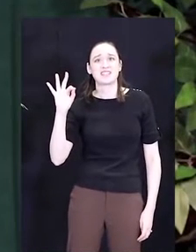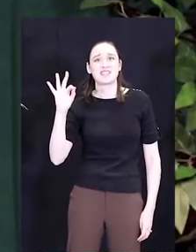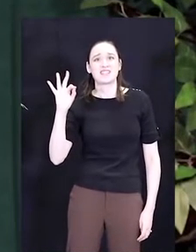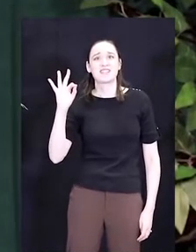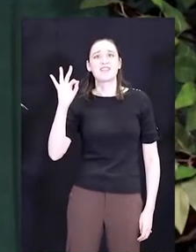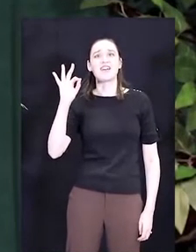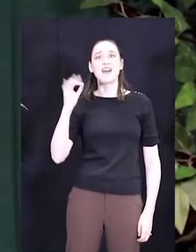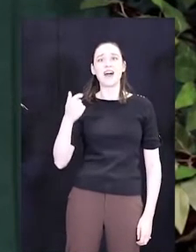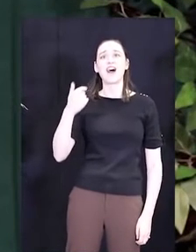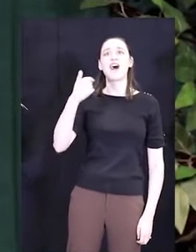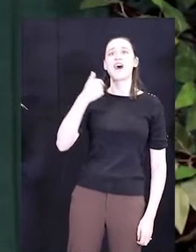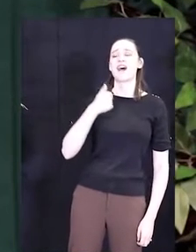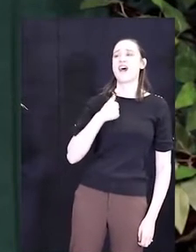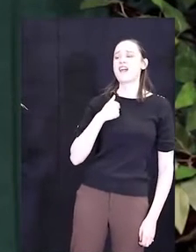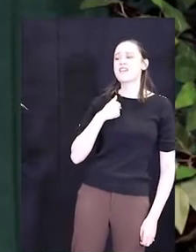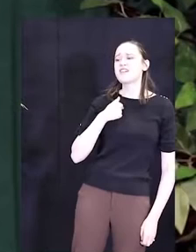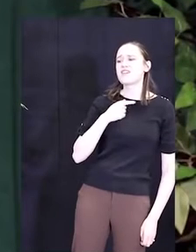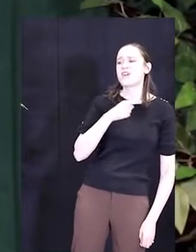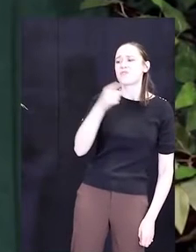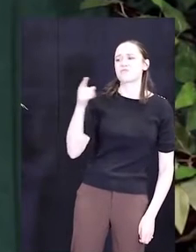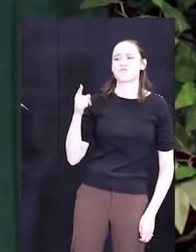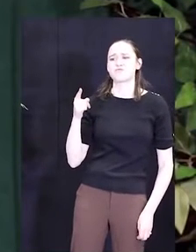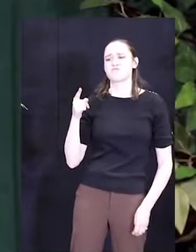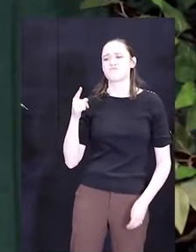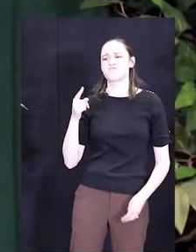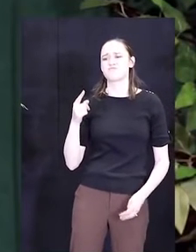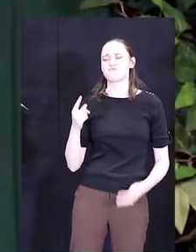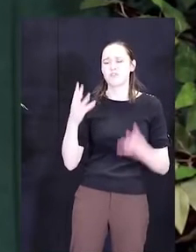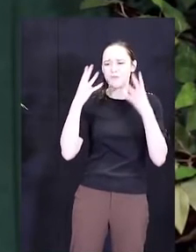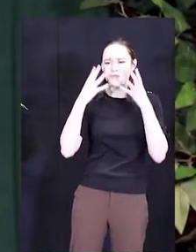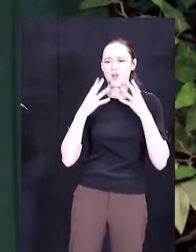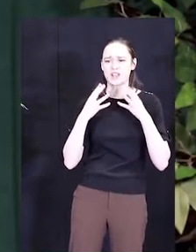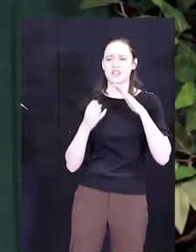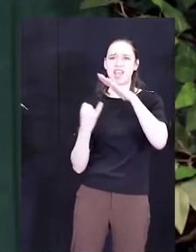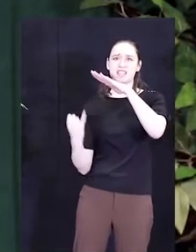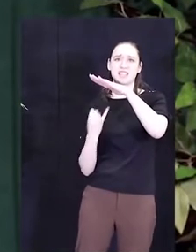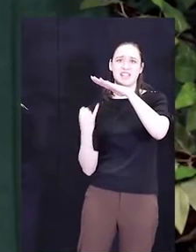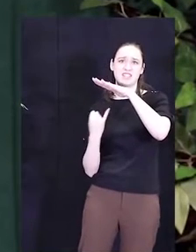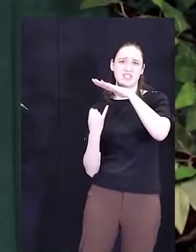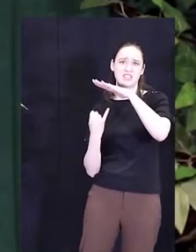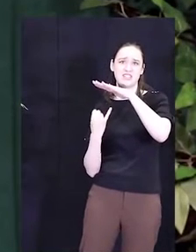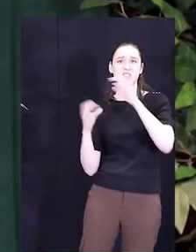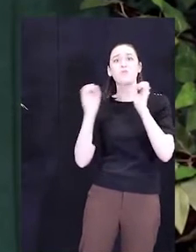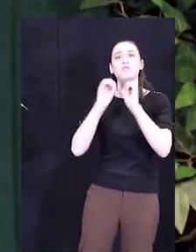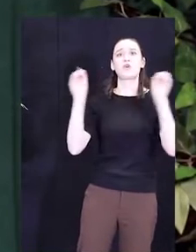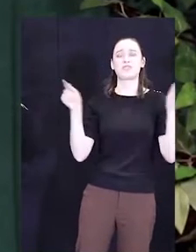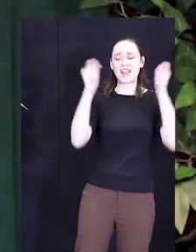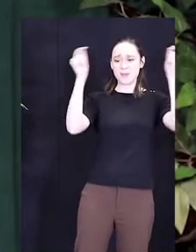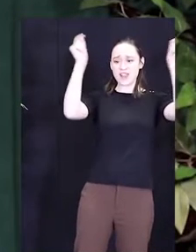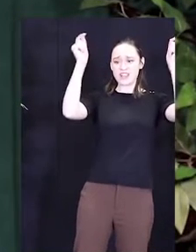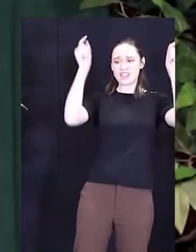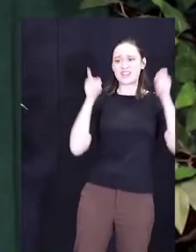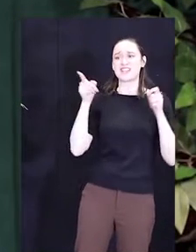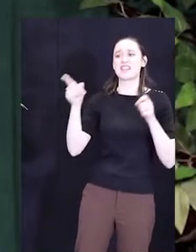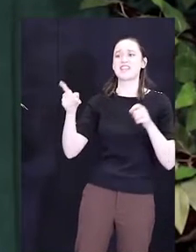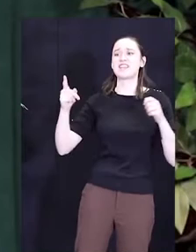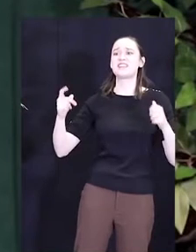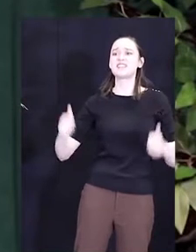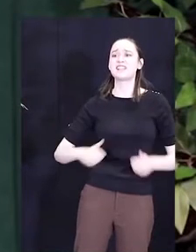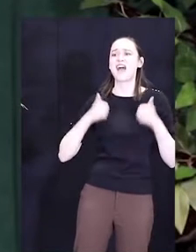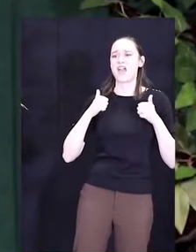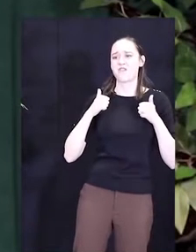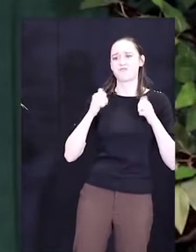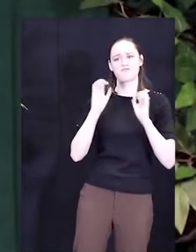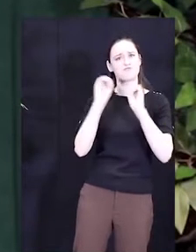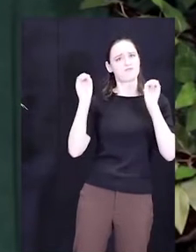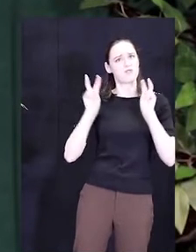taught and athletes he coached mourned in isolation. No celebration of his life, no gathering to swap stories